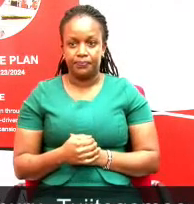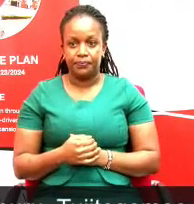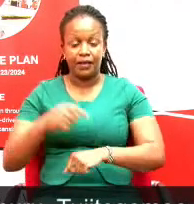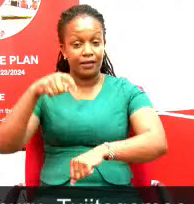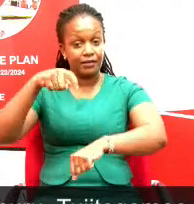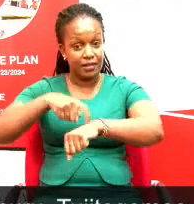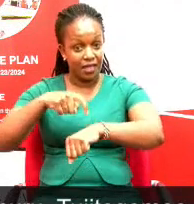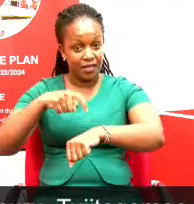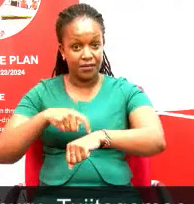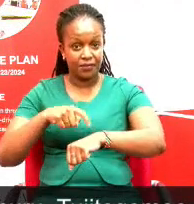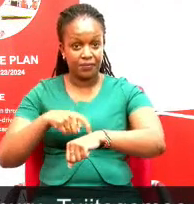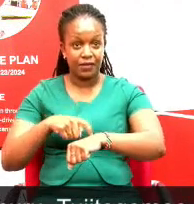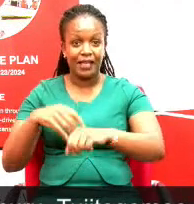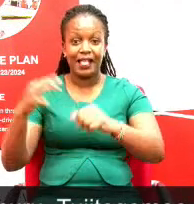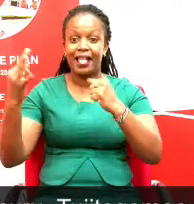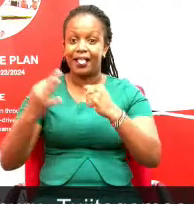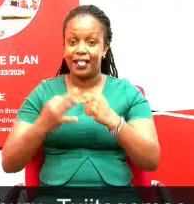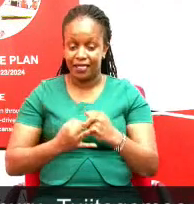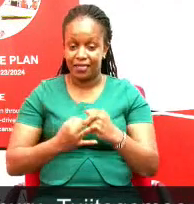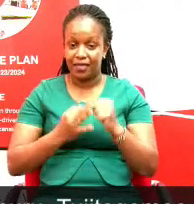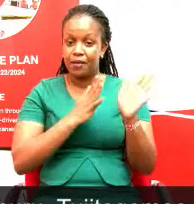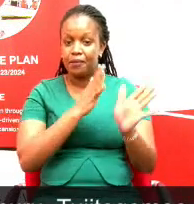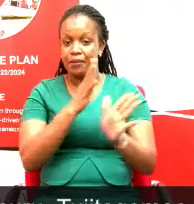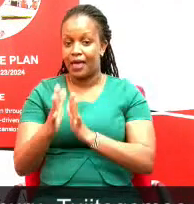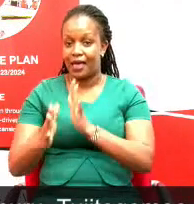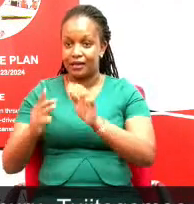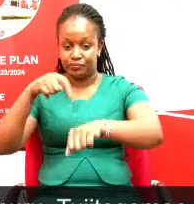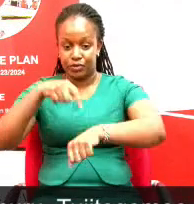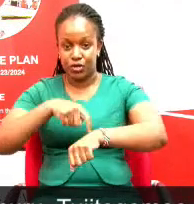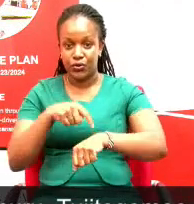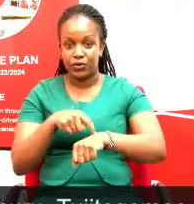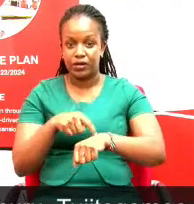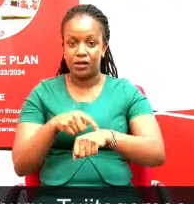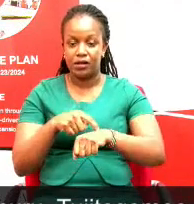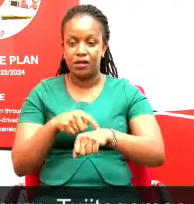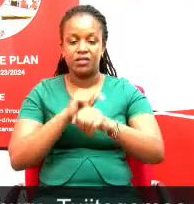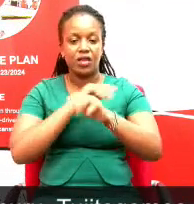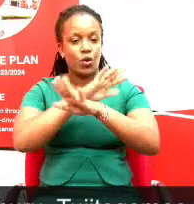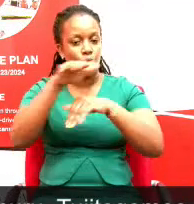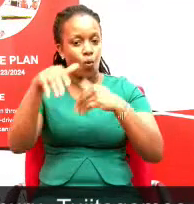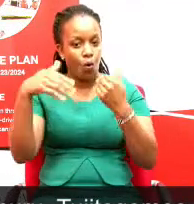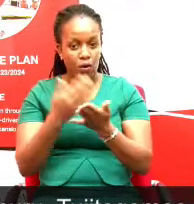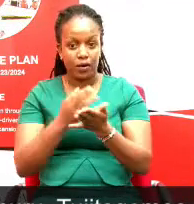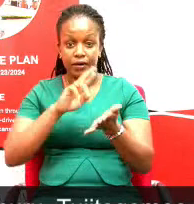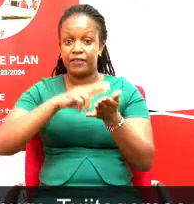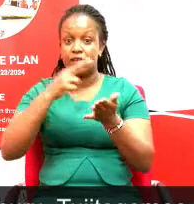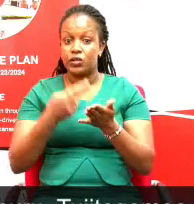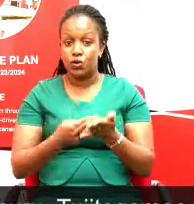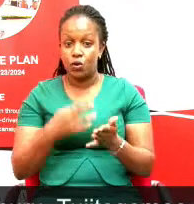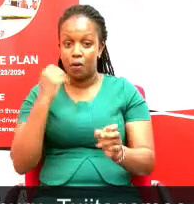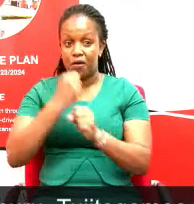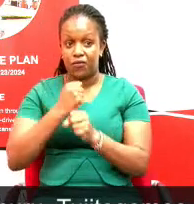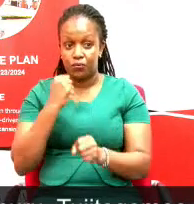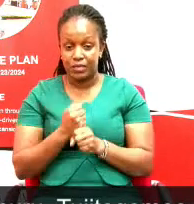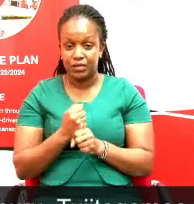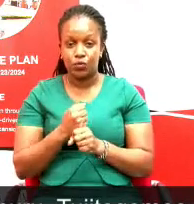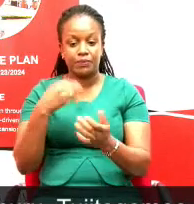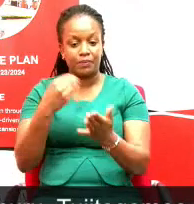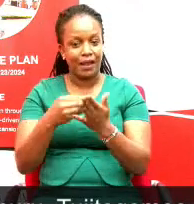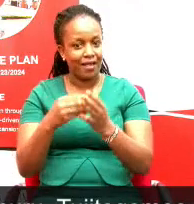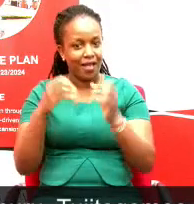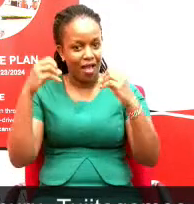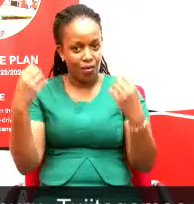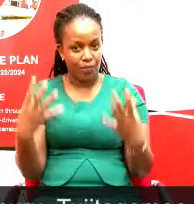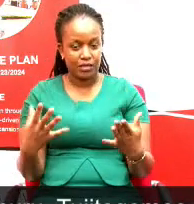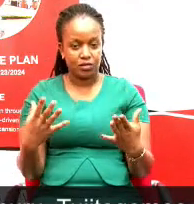During the ending plan period, the overall revenue performance was Kenya shillings